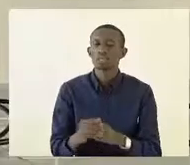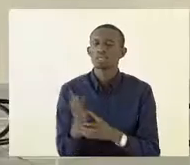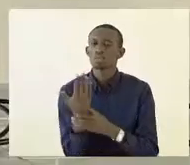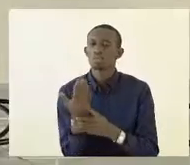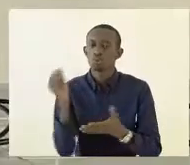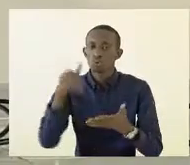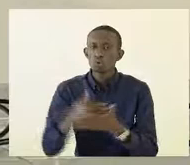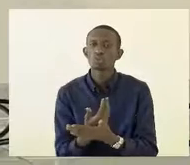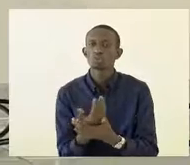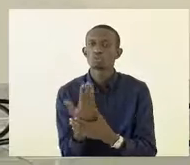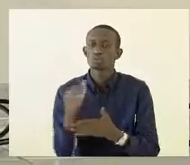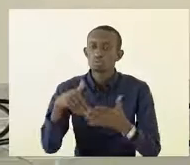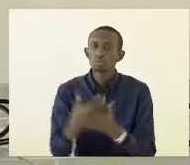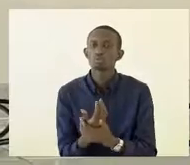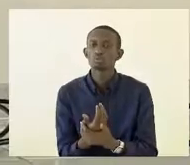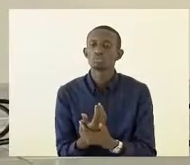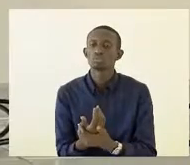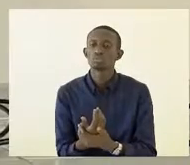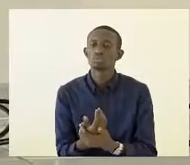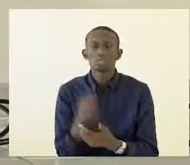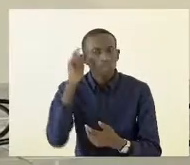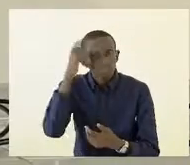But the question is, does the government give us a chance